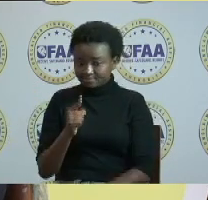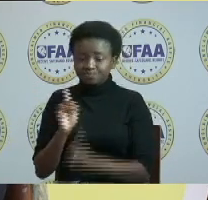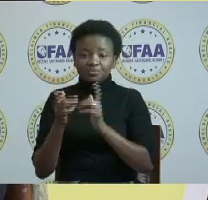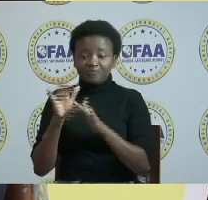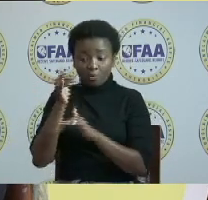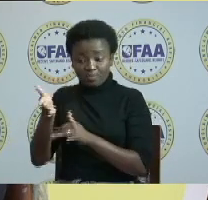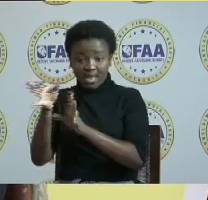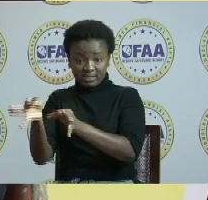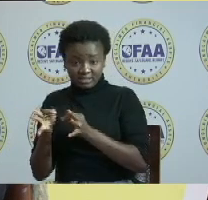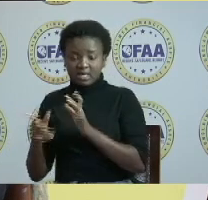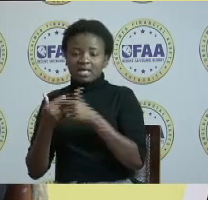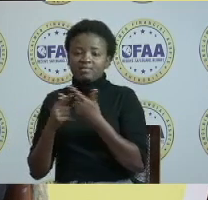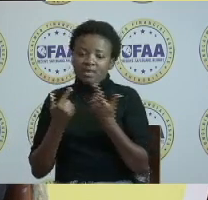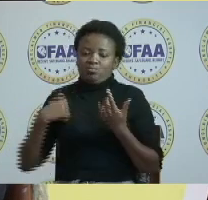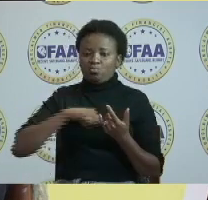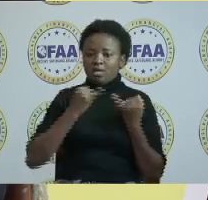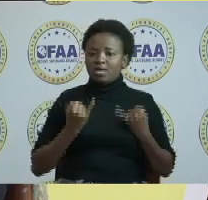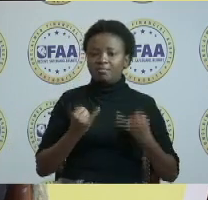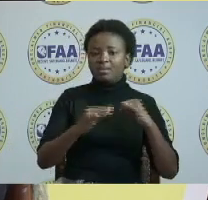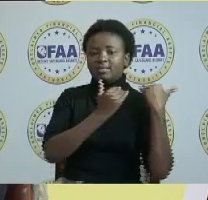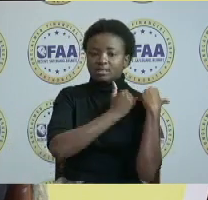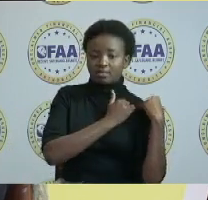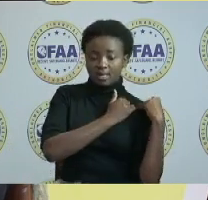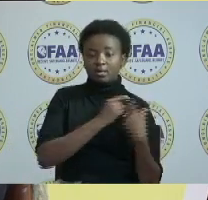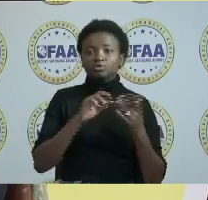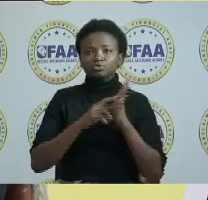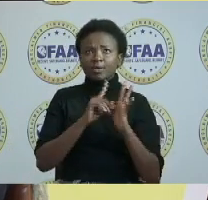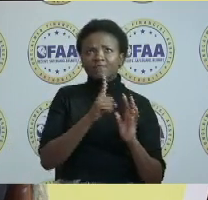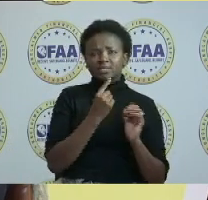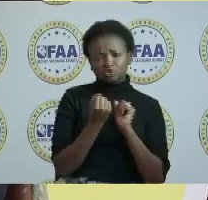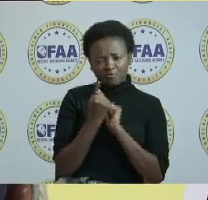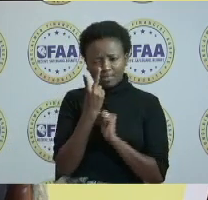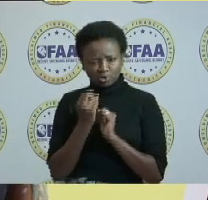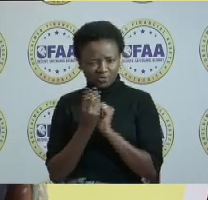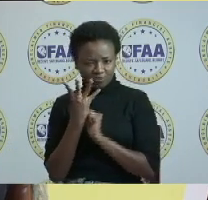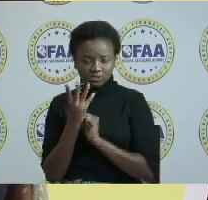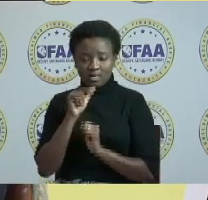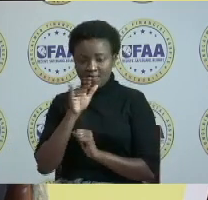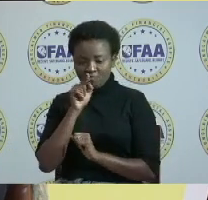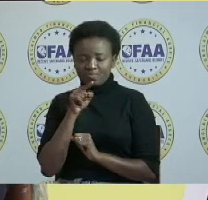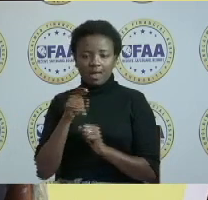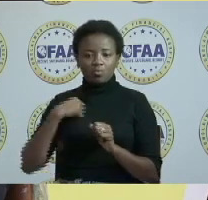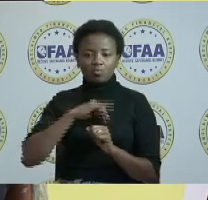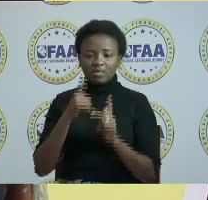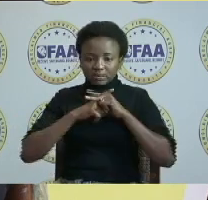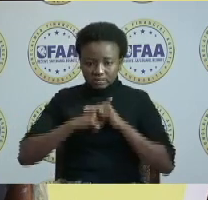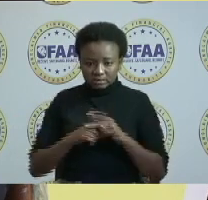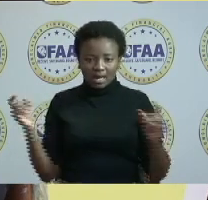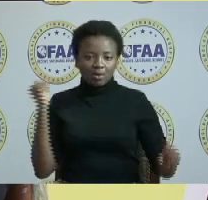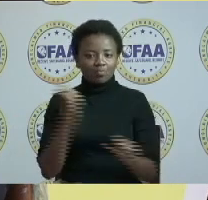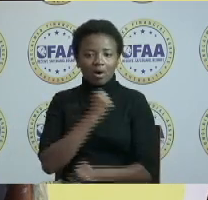And therefore, effectively as a holder, 1st of November 2014 was the first period that you are meant to